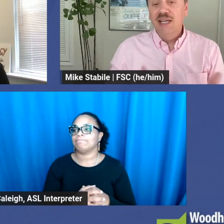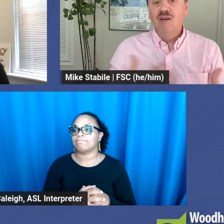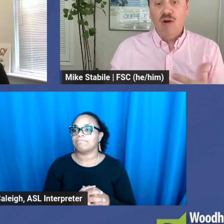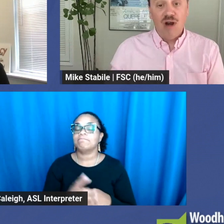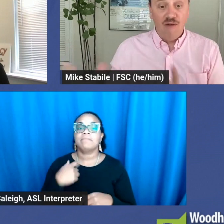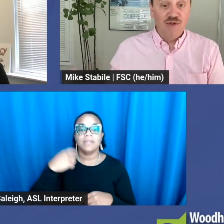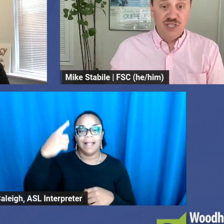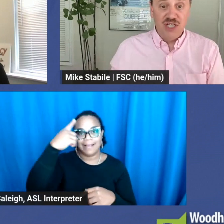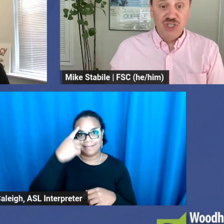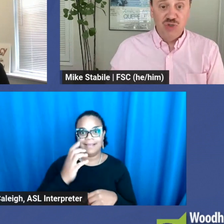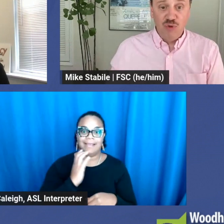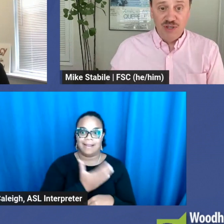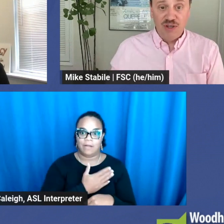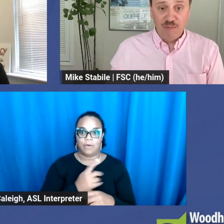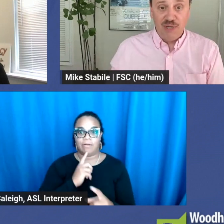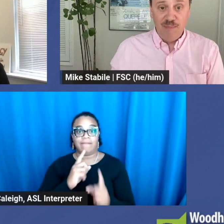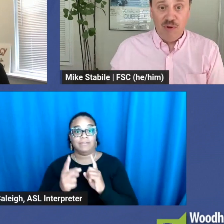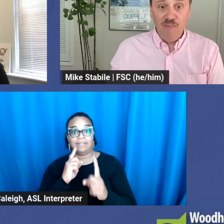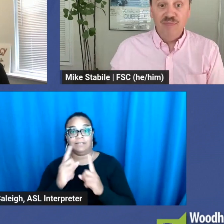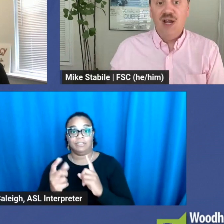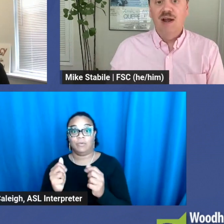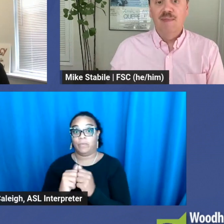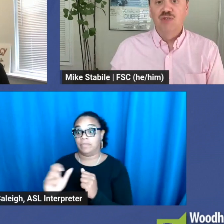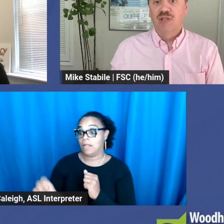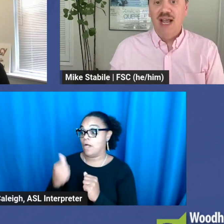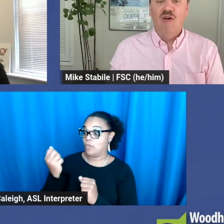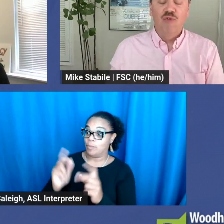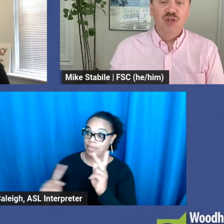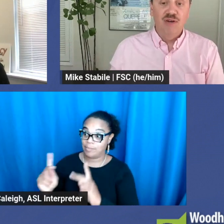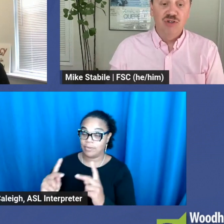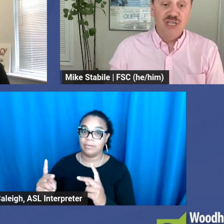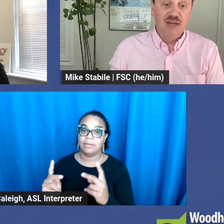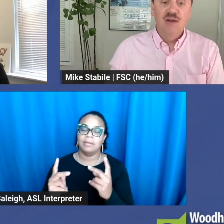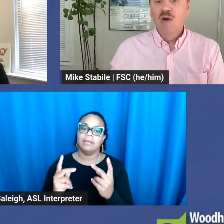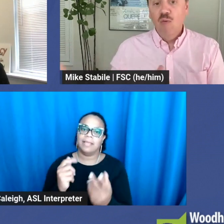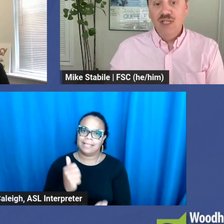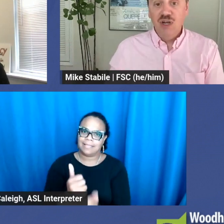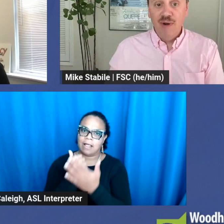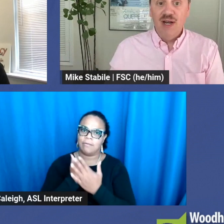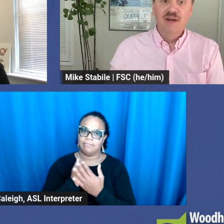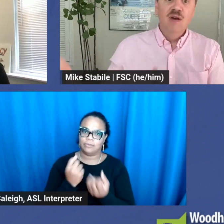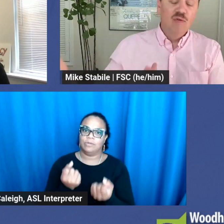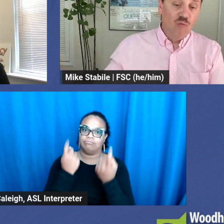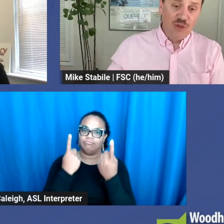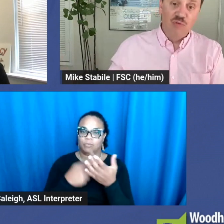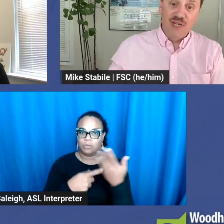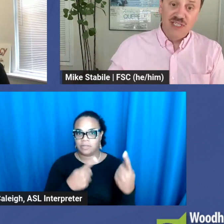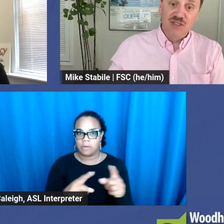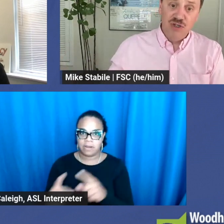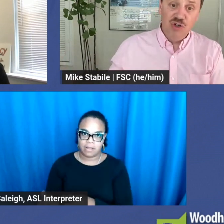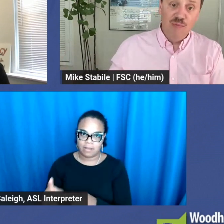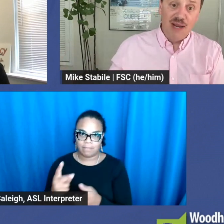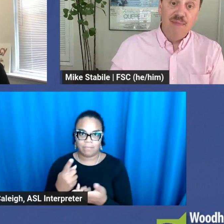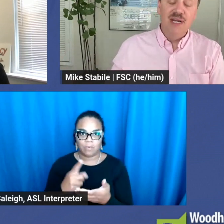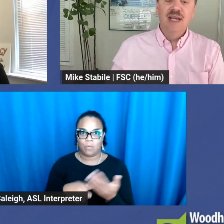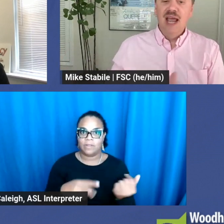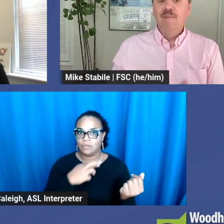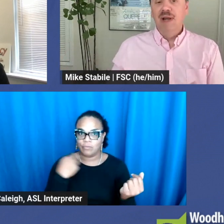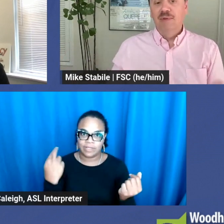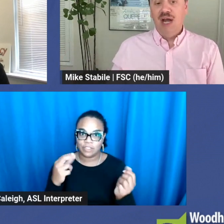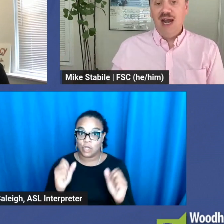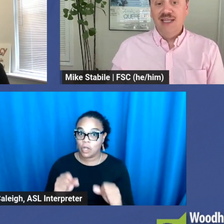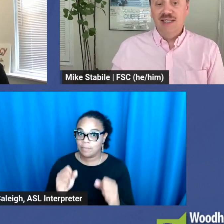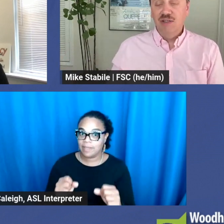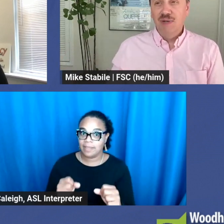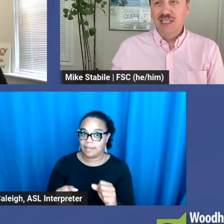think that in our conversations with other people, it's really helpful to understand what's going on, what the risks to you might be, and